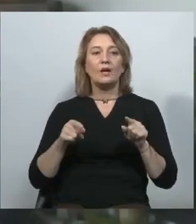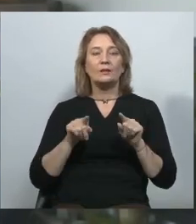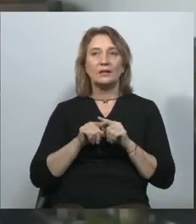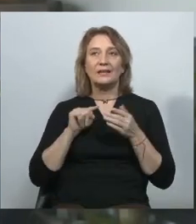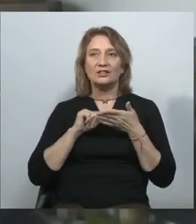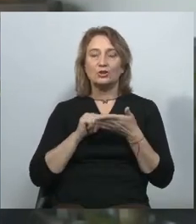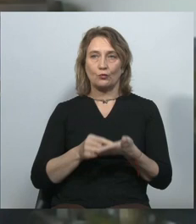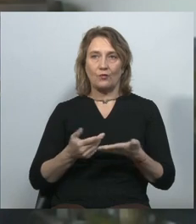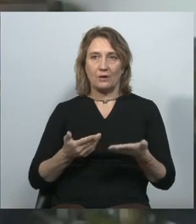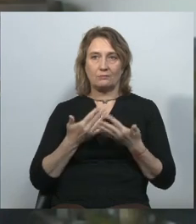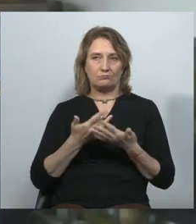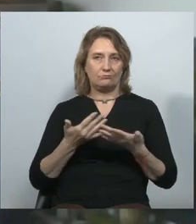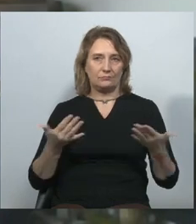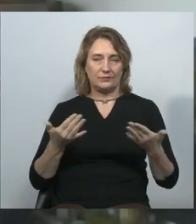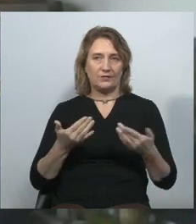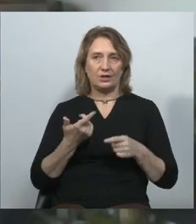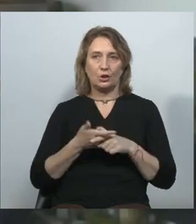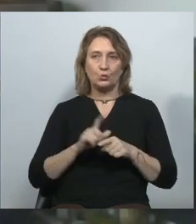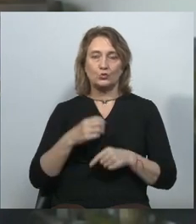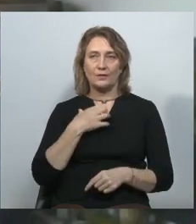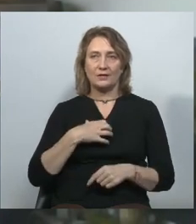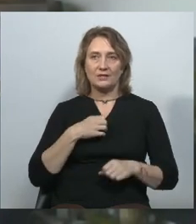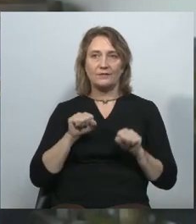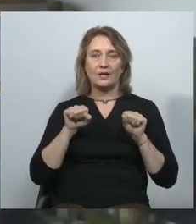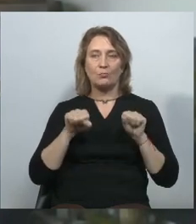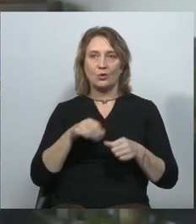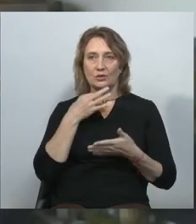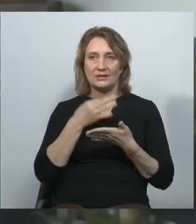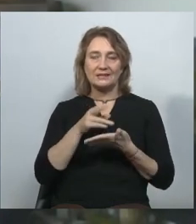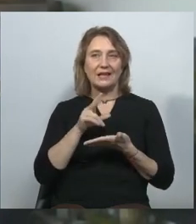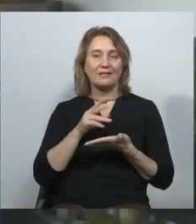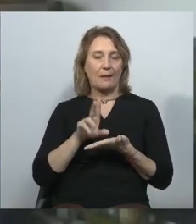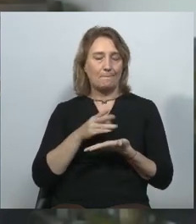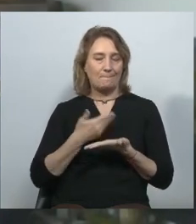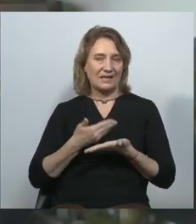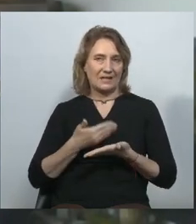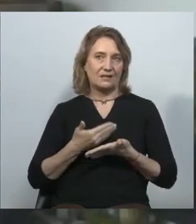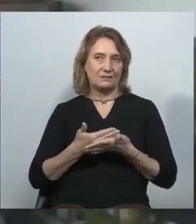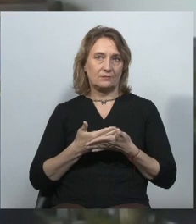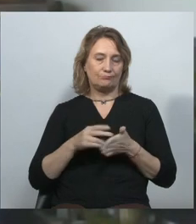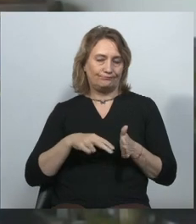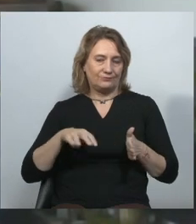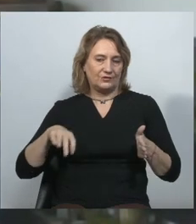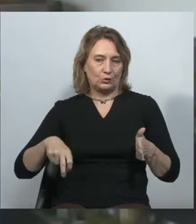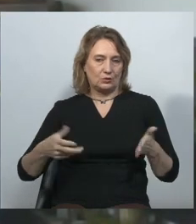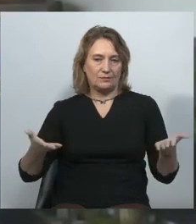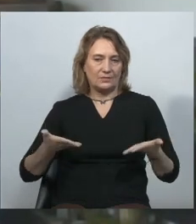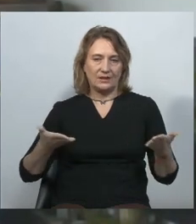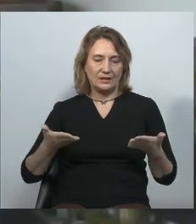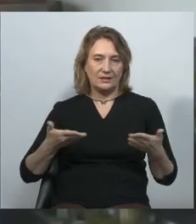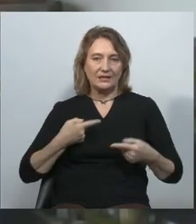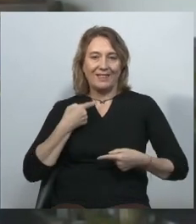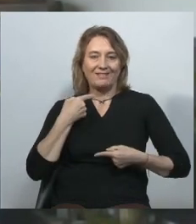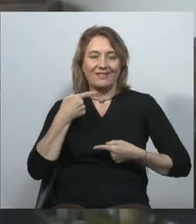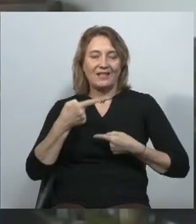wanted to say is, you know, we need to move away from the current traditional fact-checking and debunking